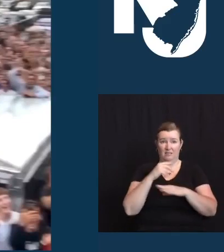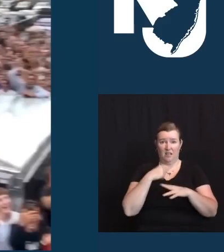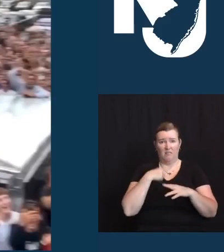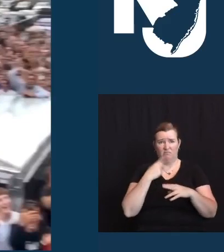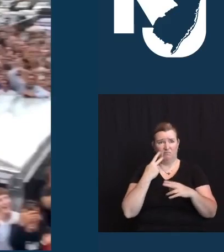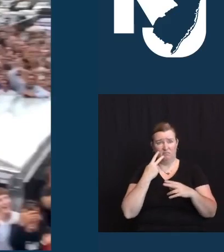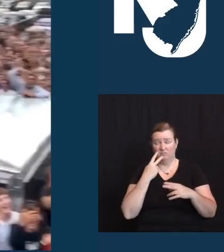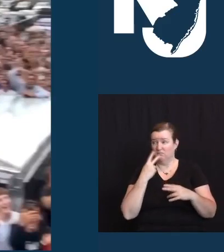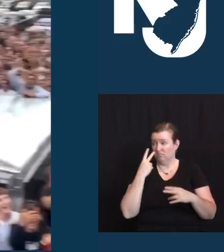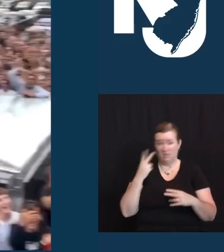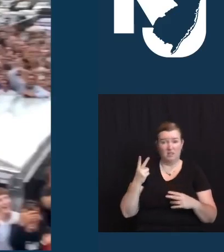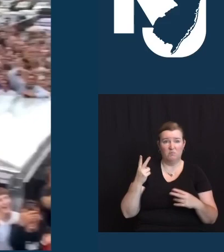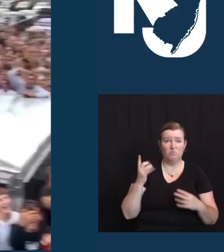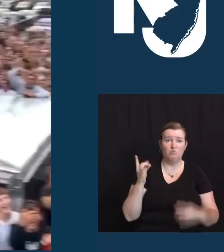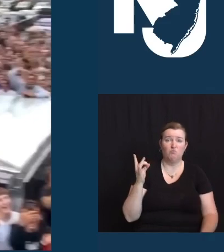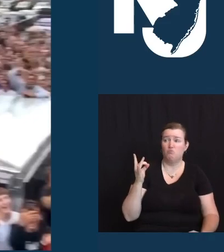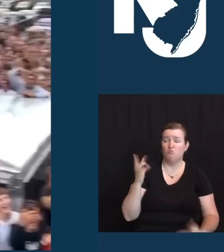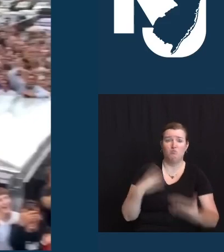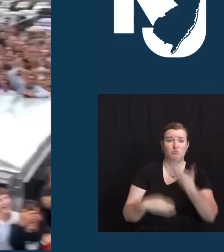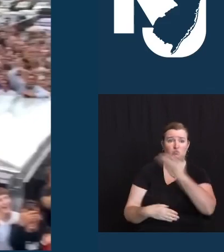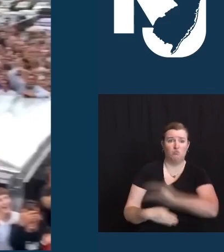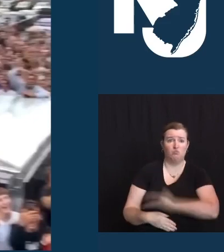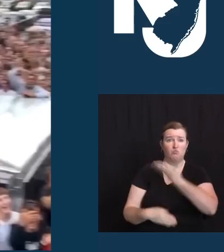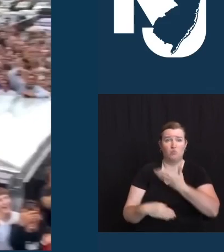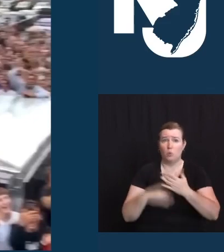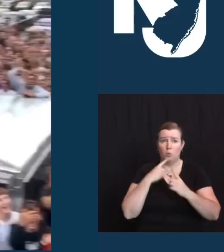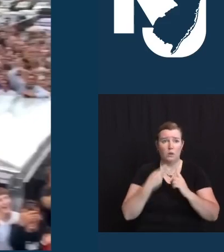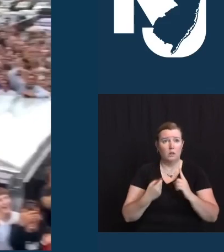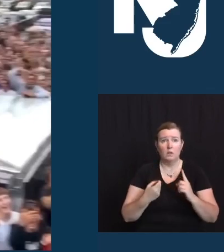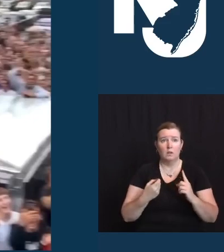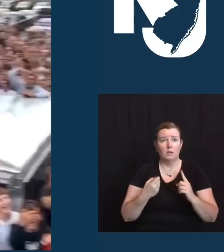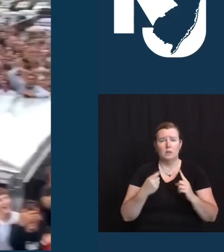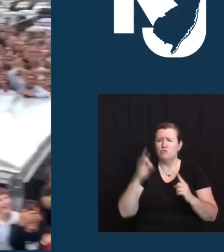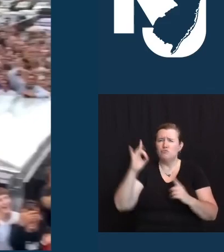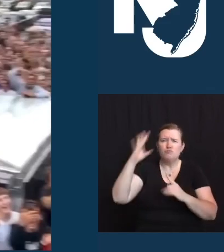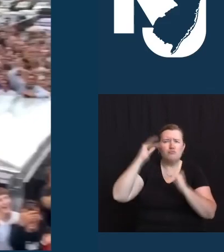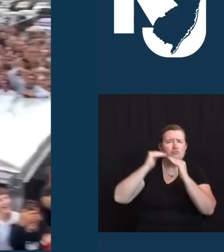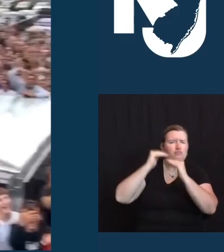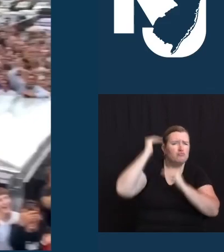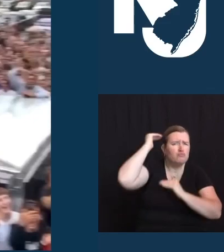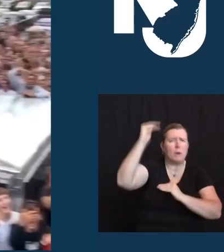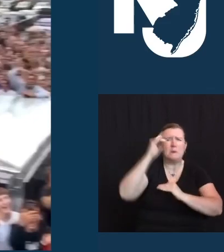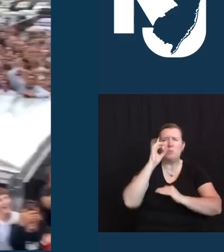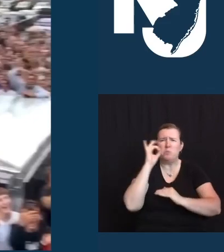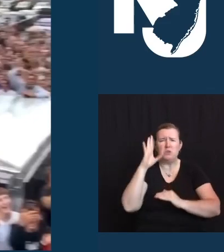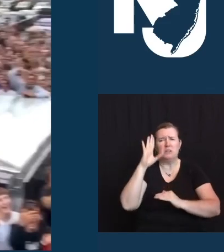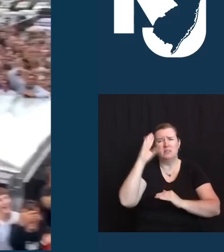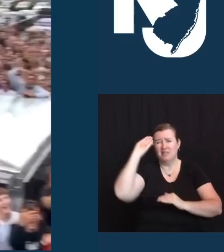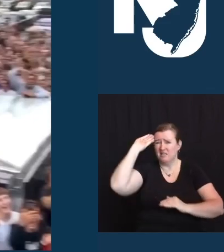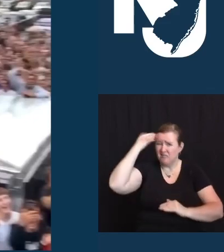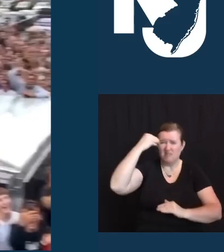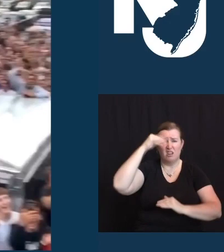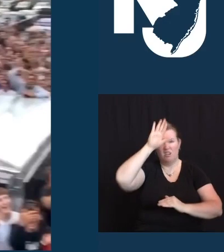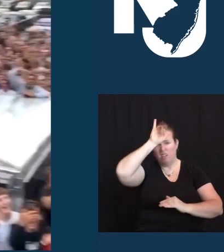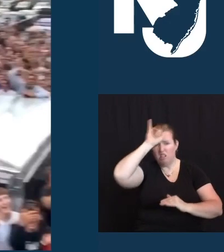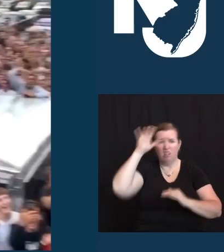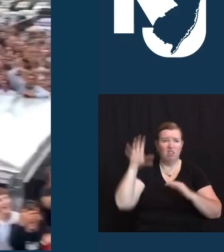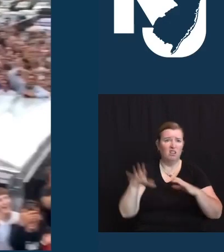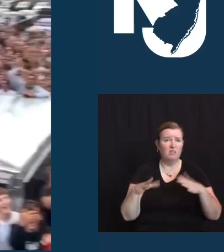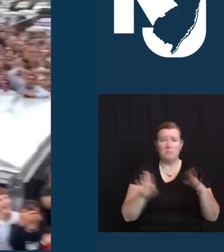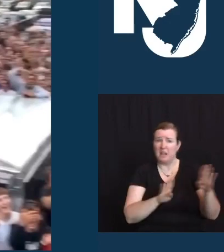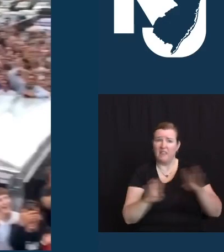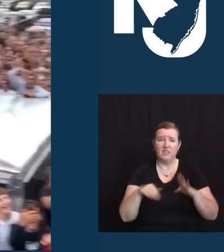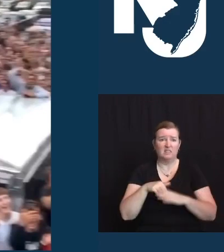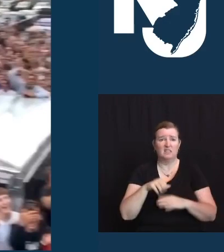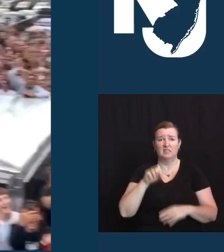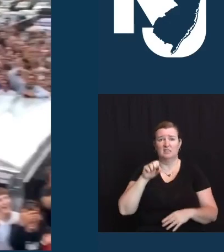extreme, which is saying something by the way, an egregious display of knucklehead behavior in Seaside Heights, set off by a